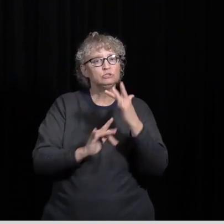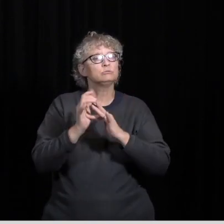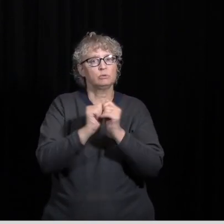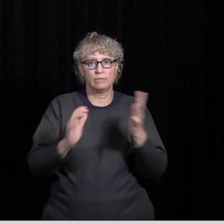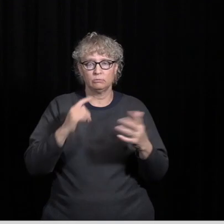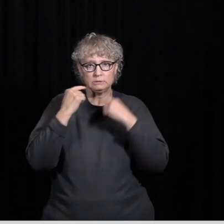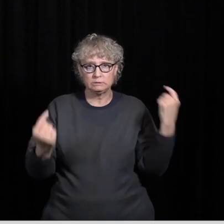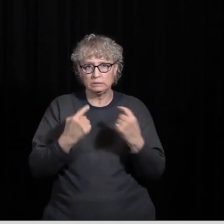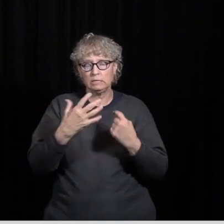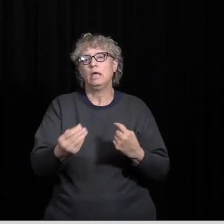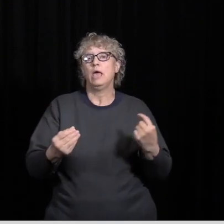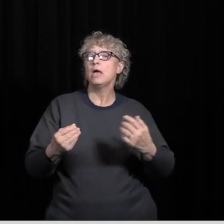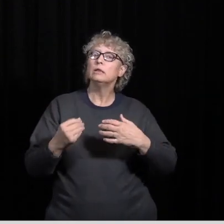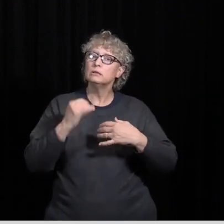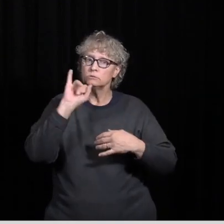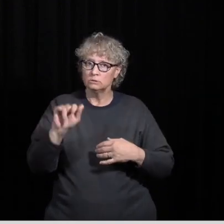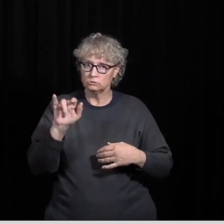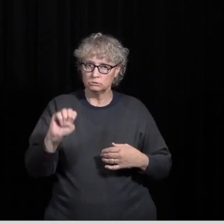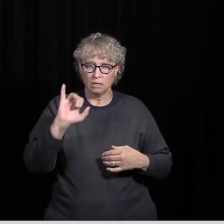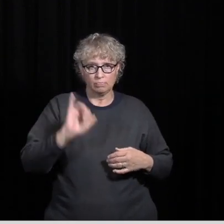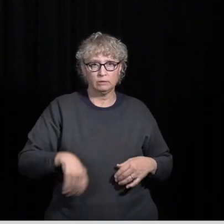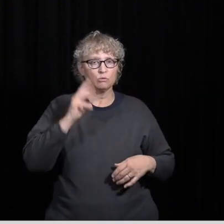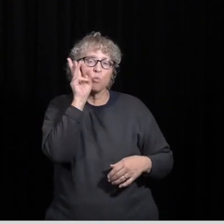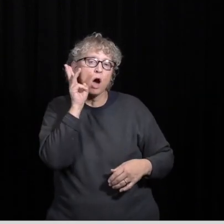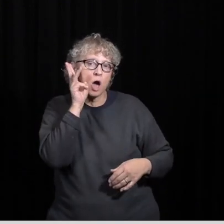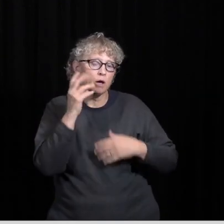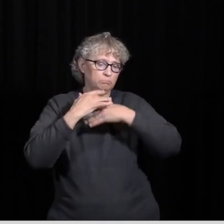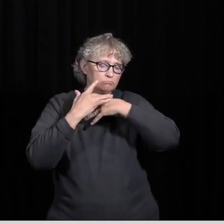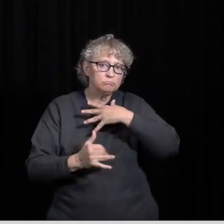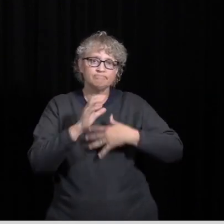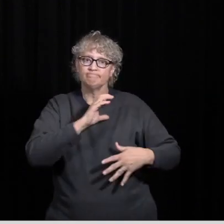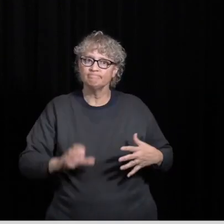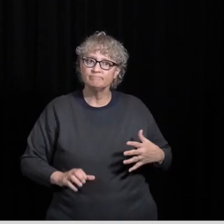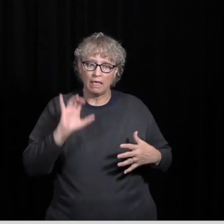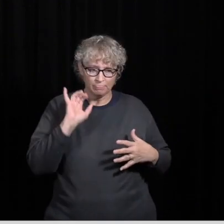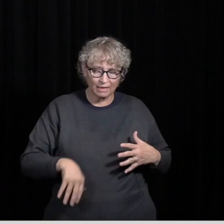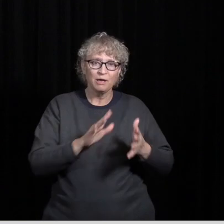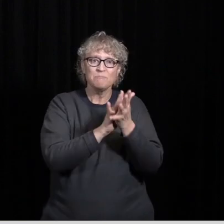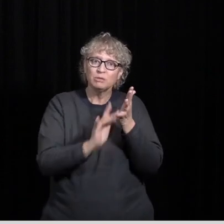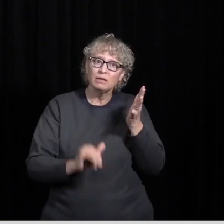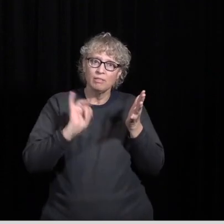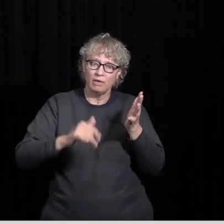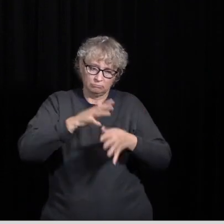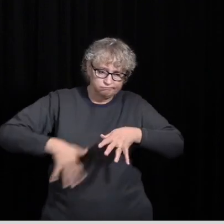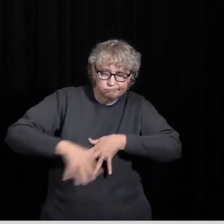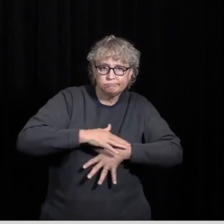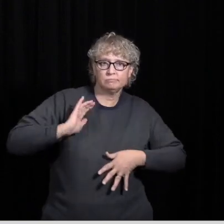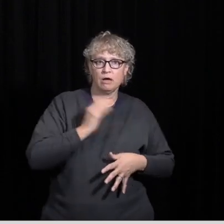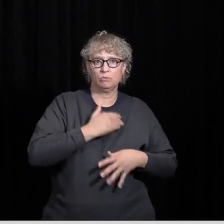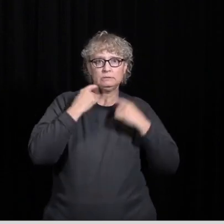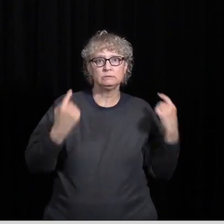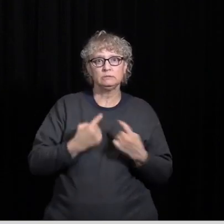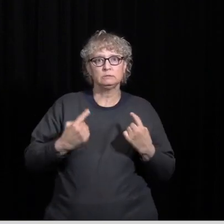because it represents the wine or the fruit of the vine that represents the blood of Christ, right? And the blood sheds for our sins, covers us. The body was